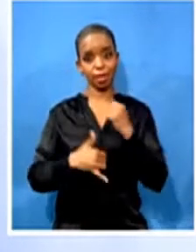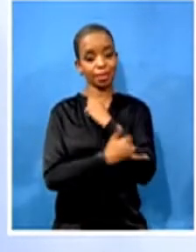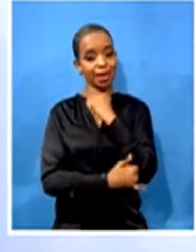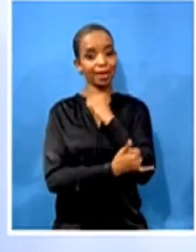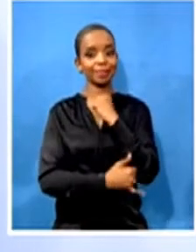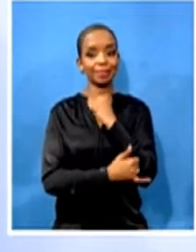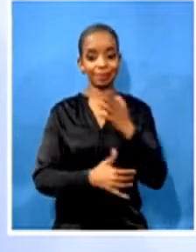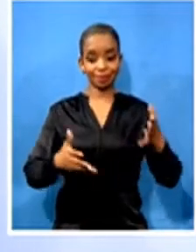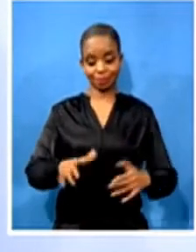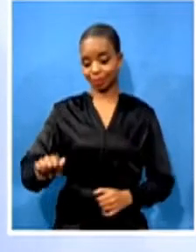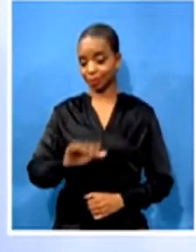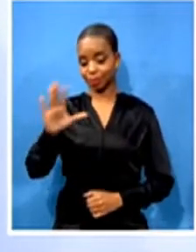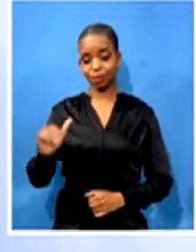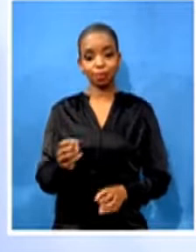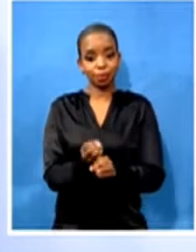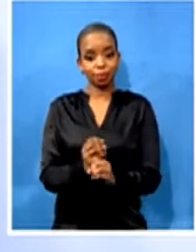of coronavirus